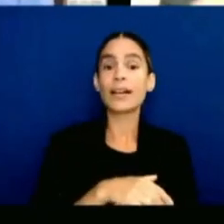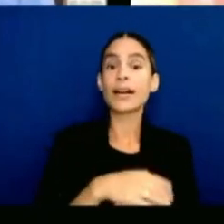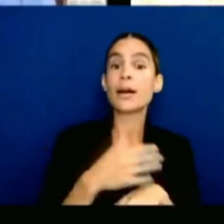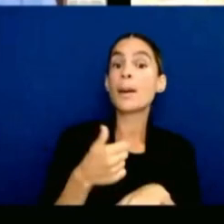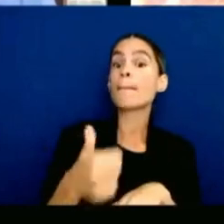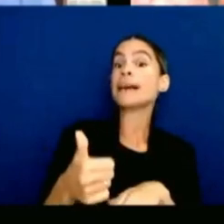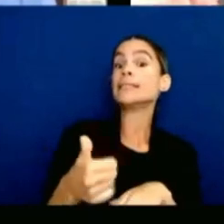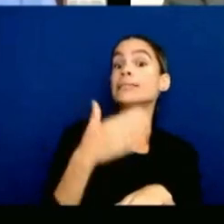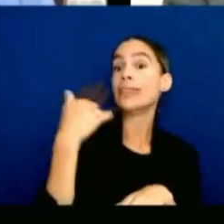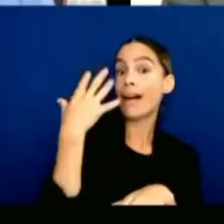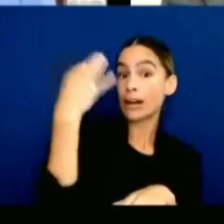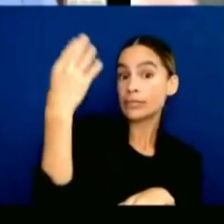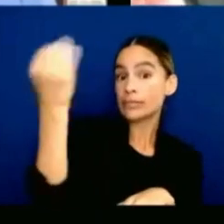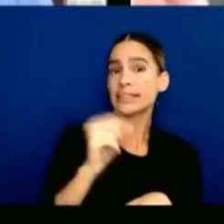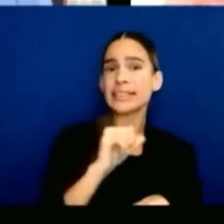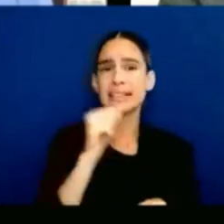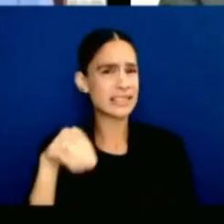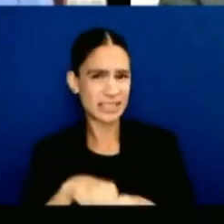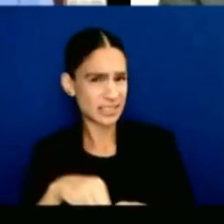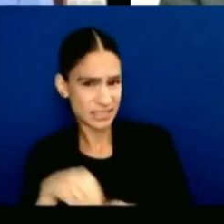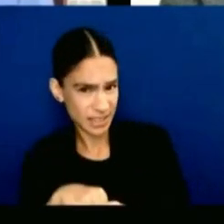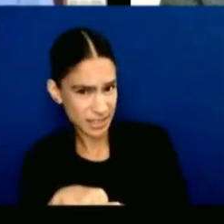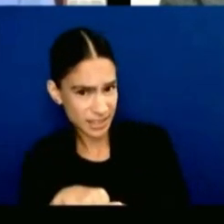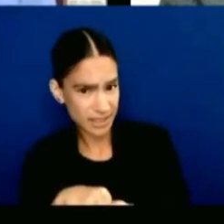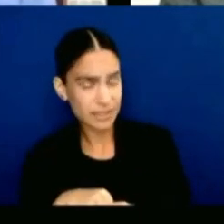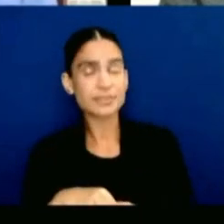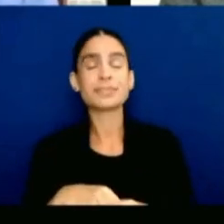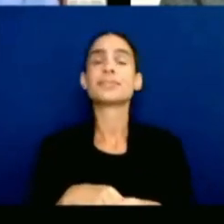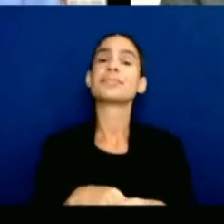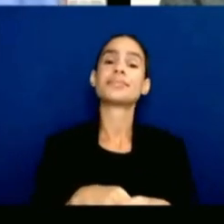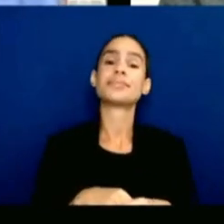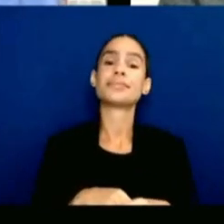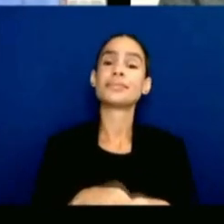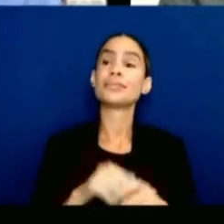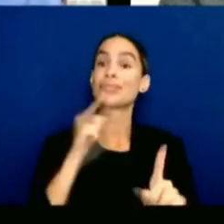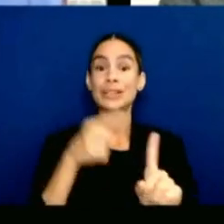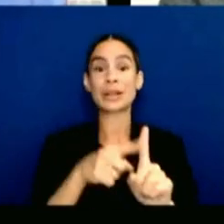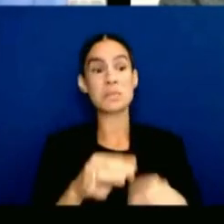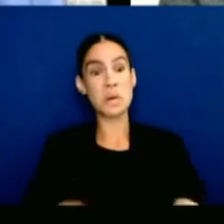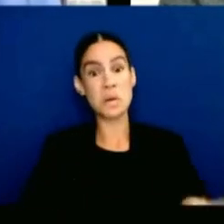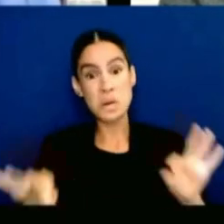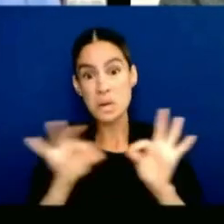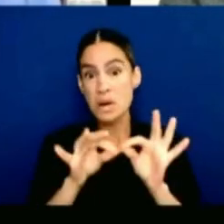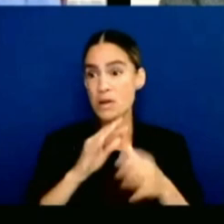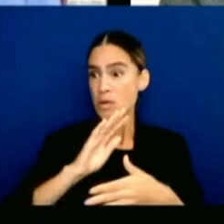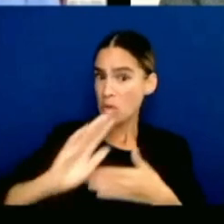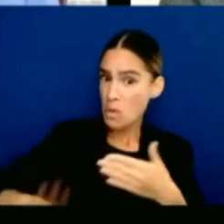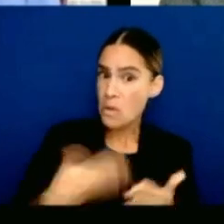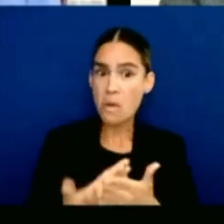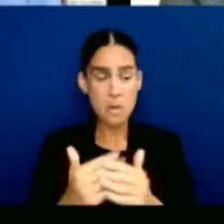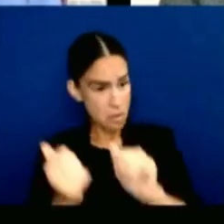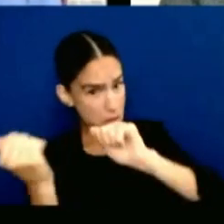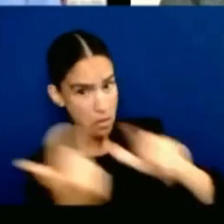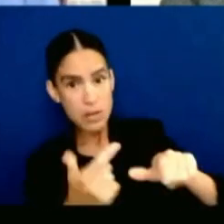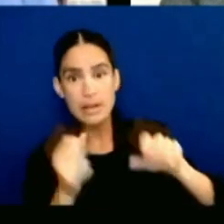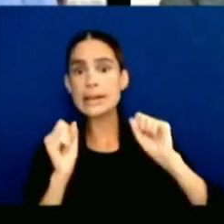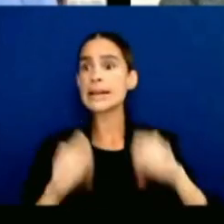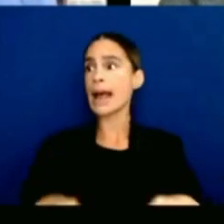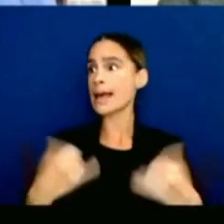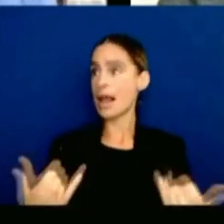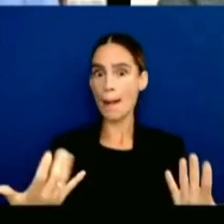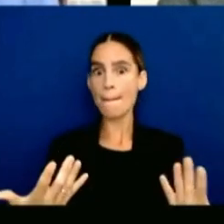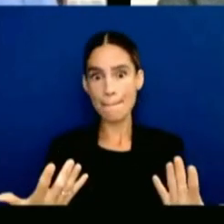it. Those are fundamental, and everybody can do that right now. They can. I think part of the problem is people have